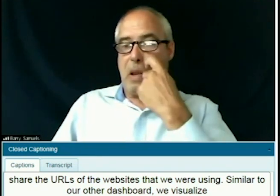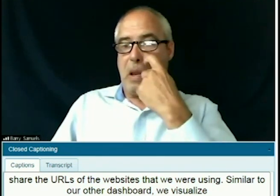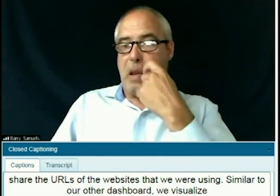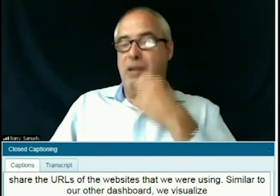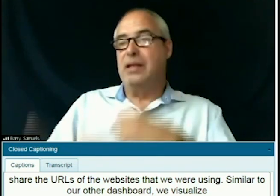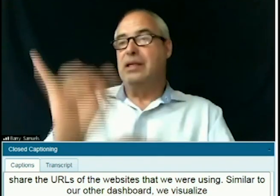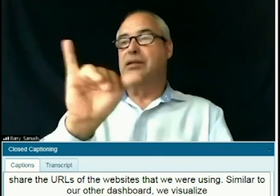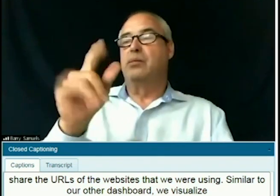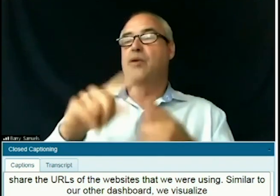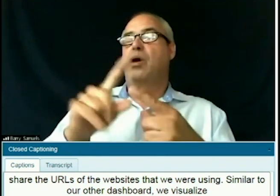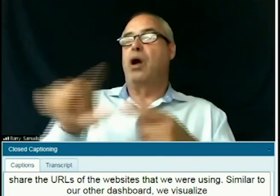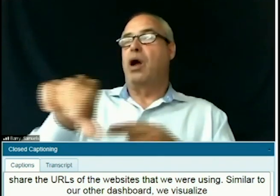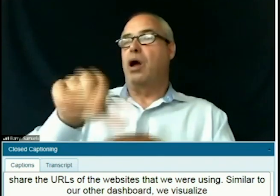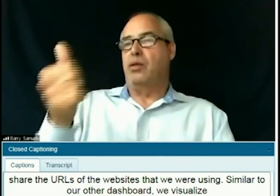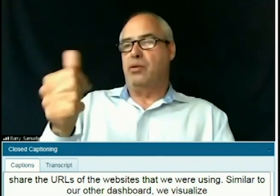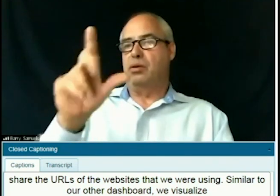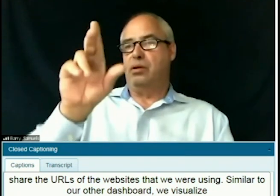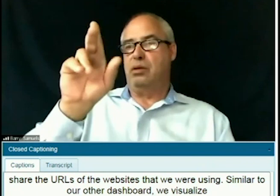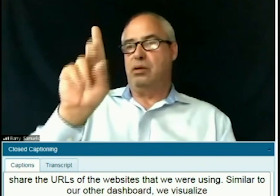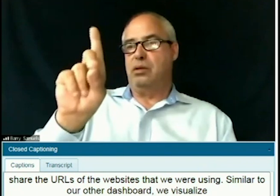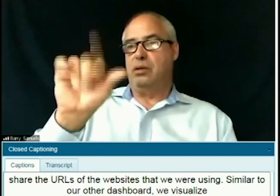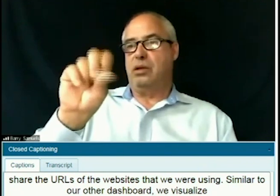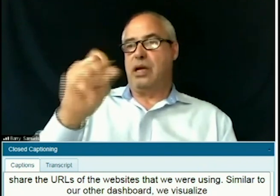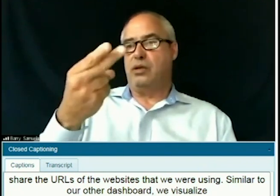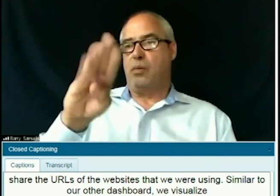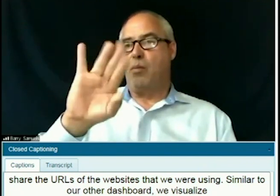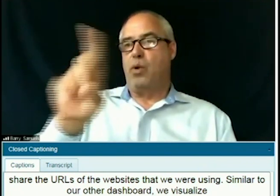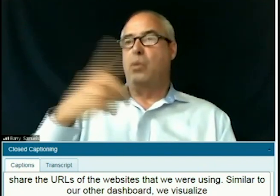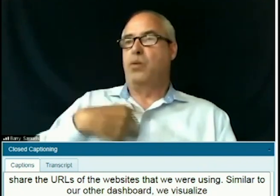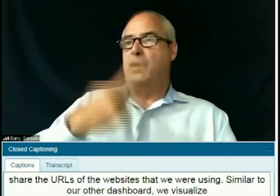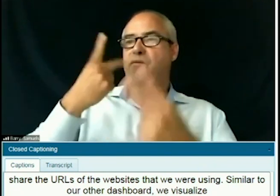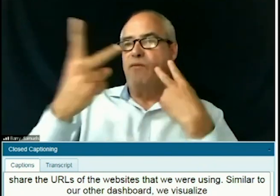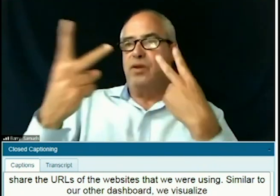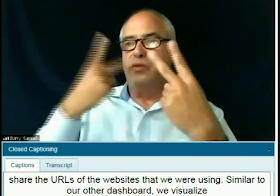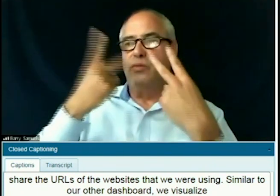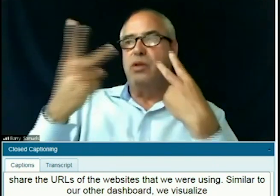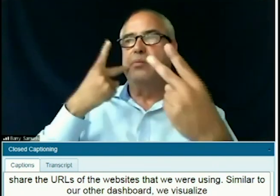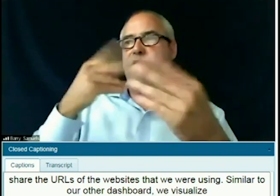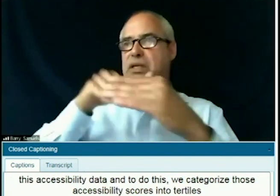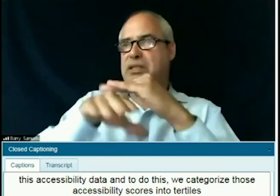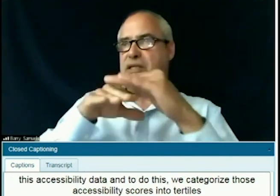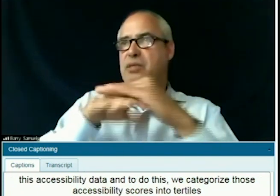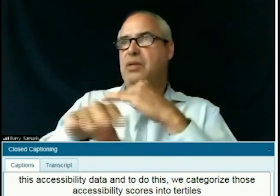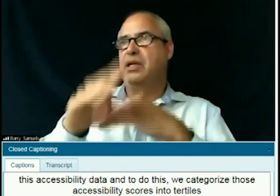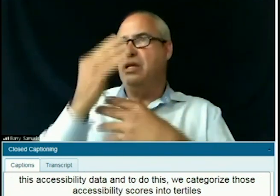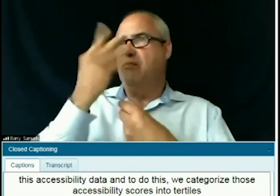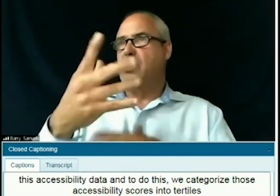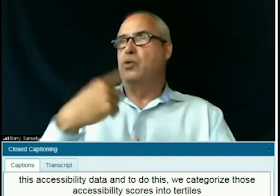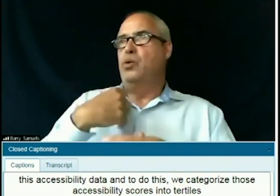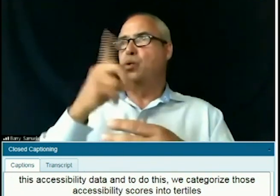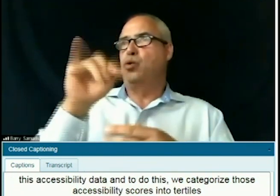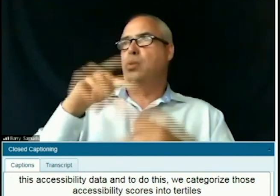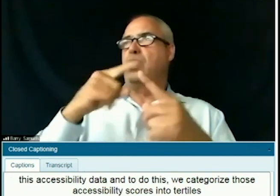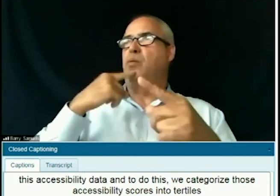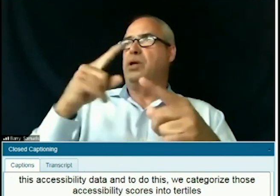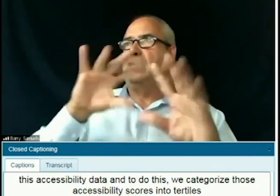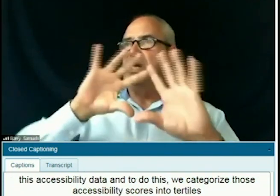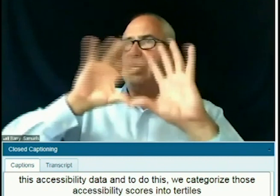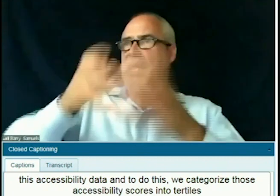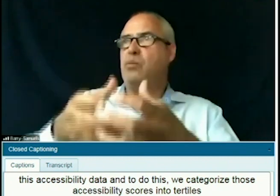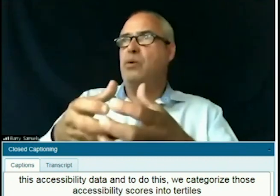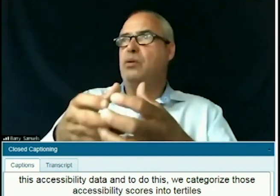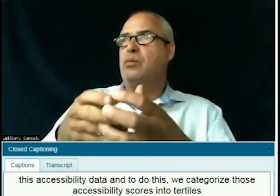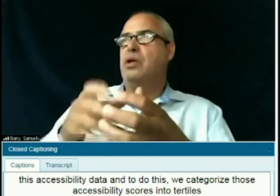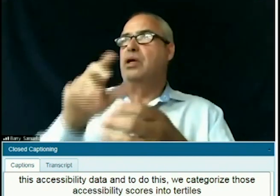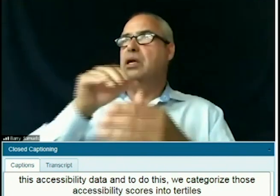Similar to our other dashboard, we visualized this accessibility data. And to do this, we categorized those